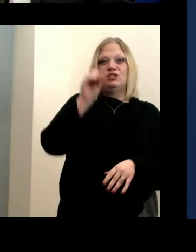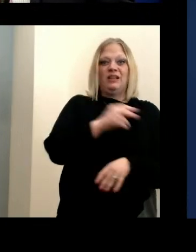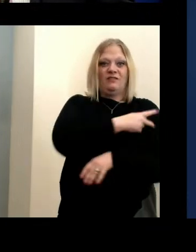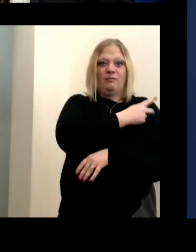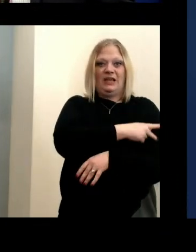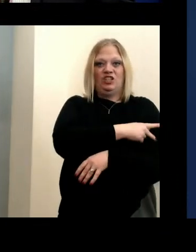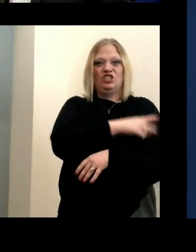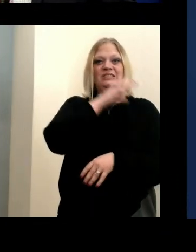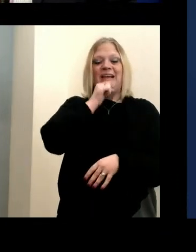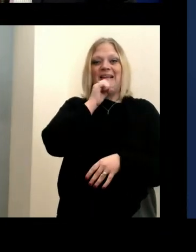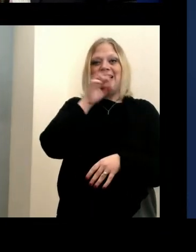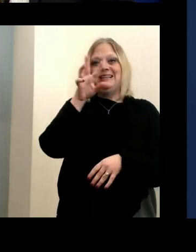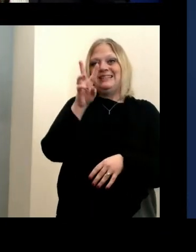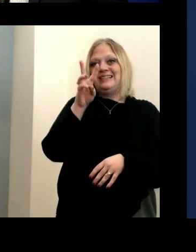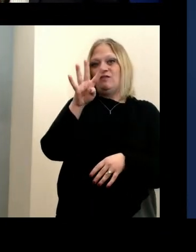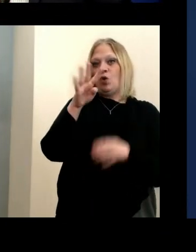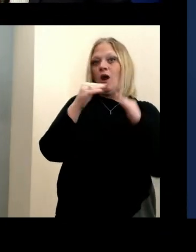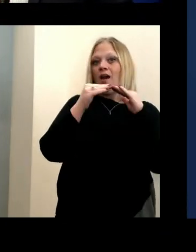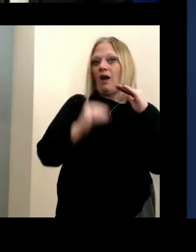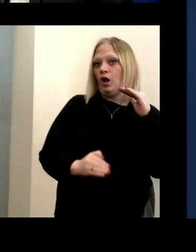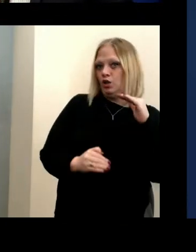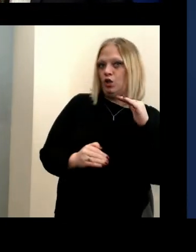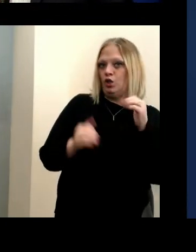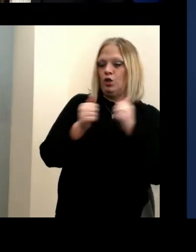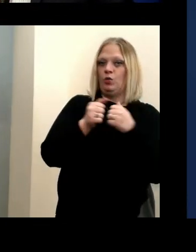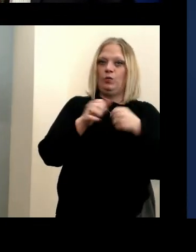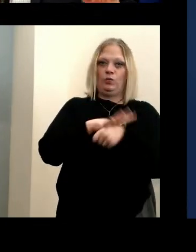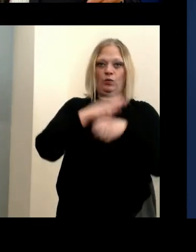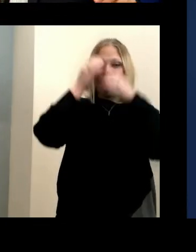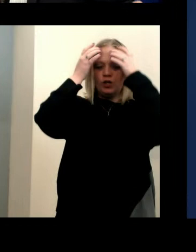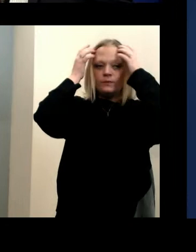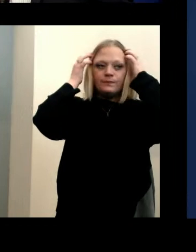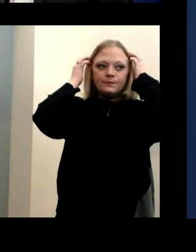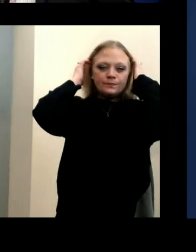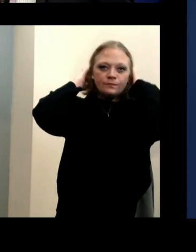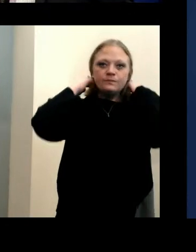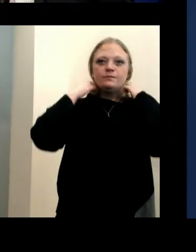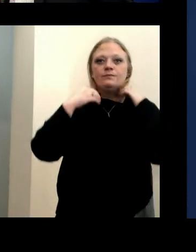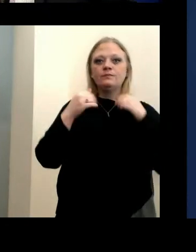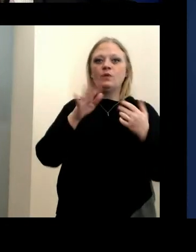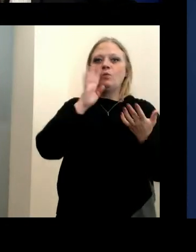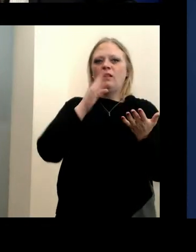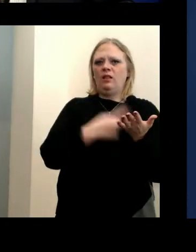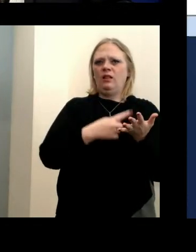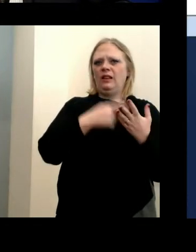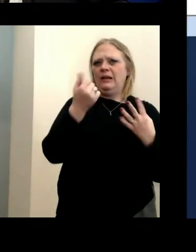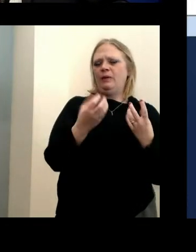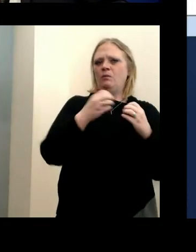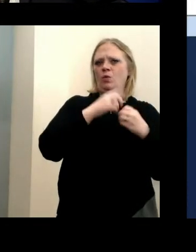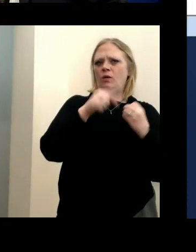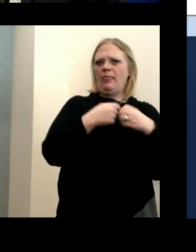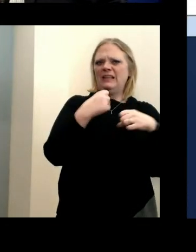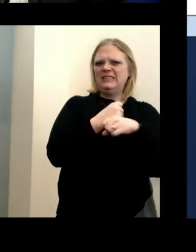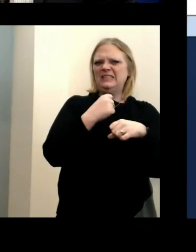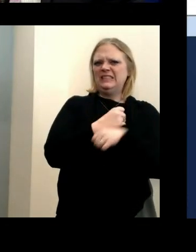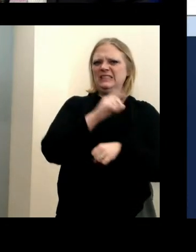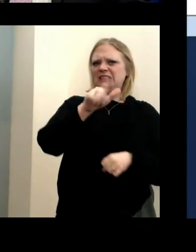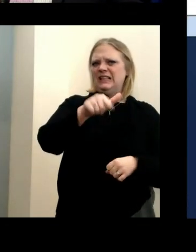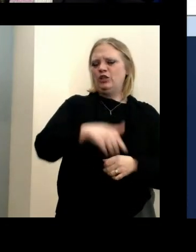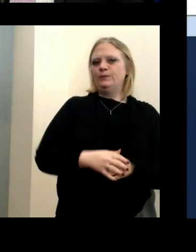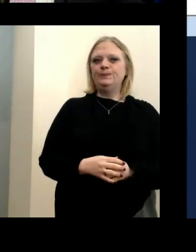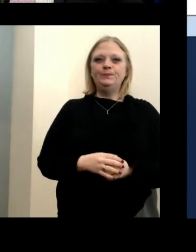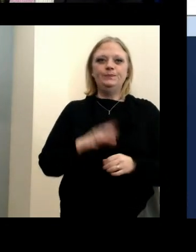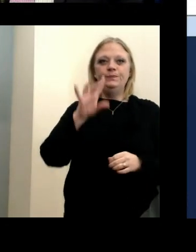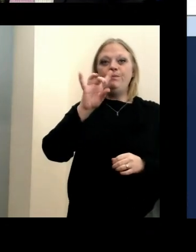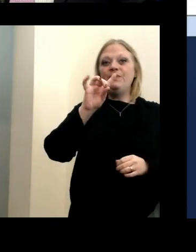were age 64 and under that had COVID-19 in Erie County hospitals. We'll talk a little bit more about some of those statistics.